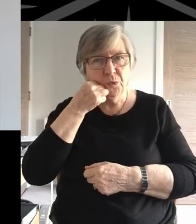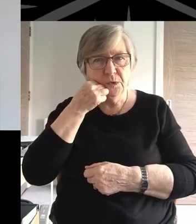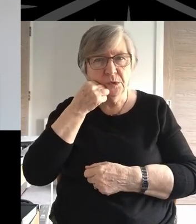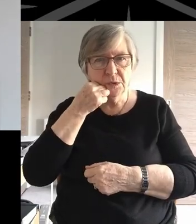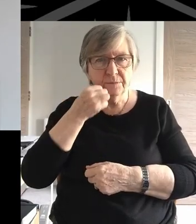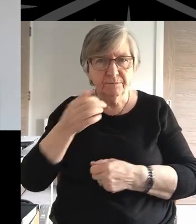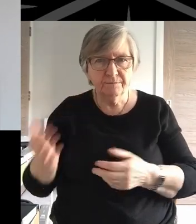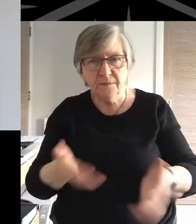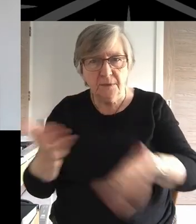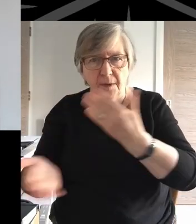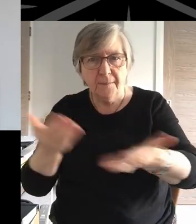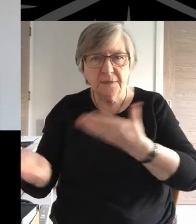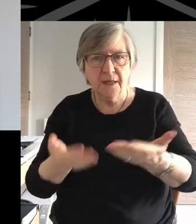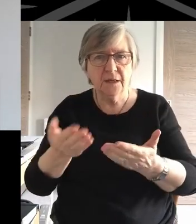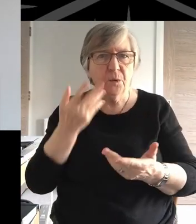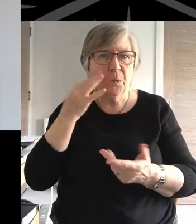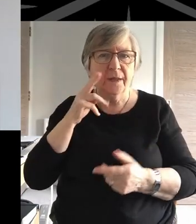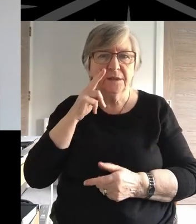disruptors of injustice,